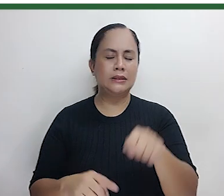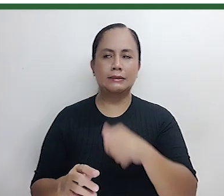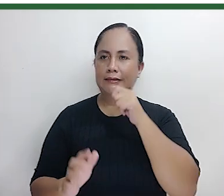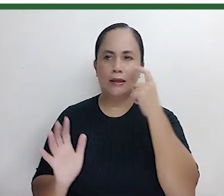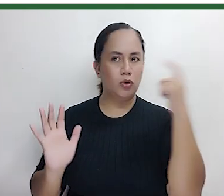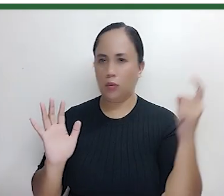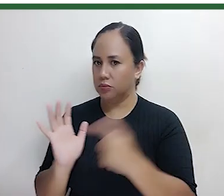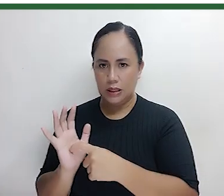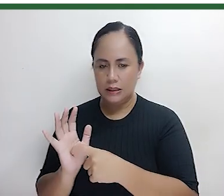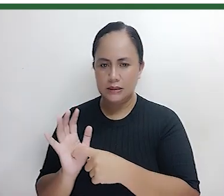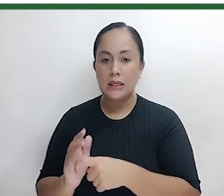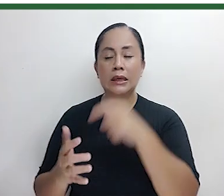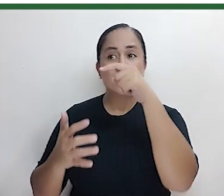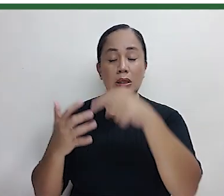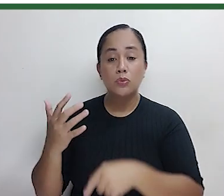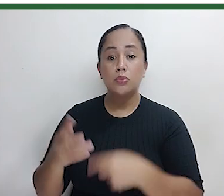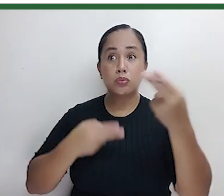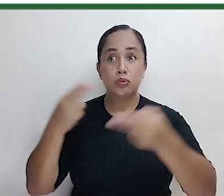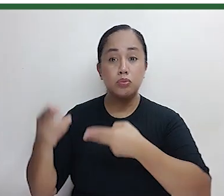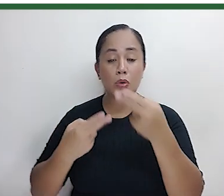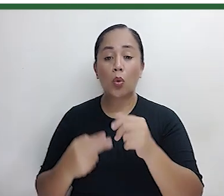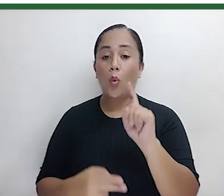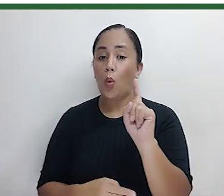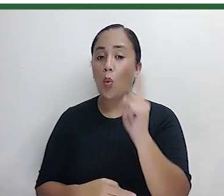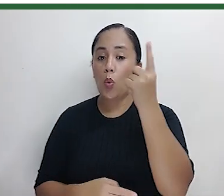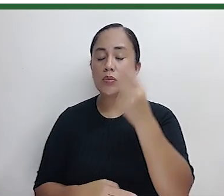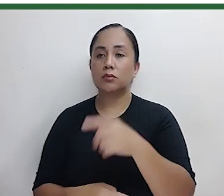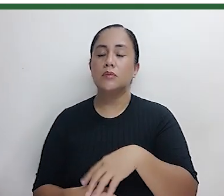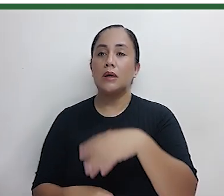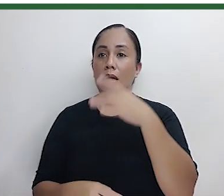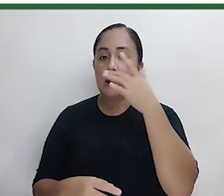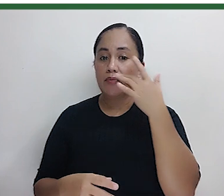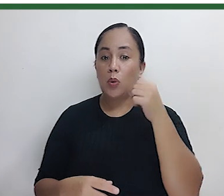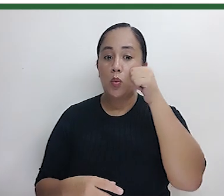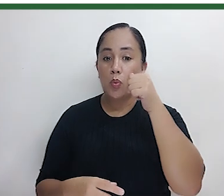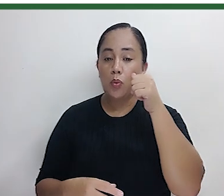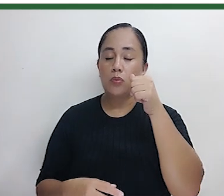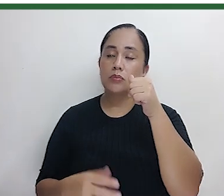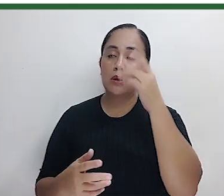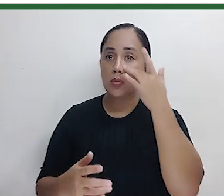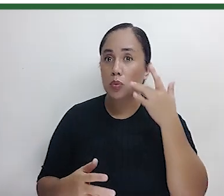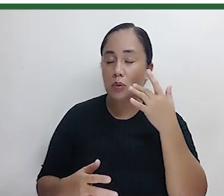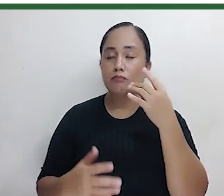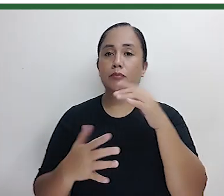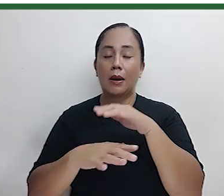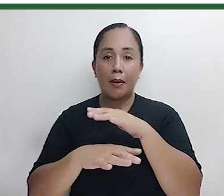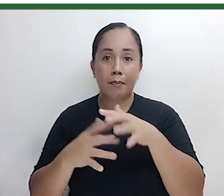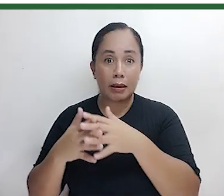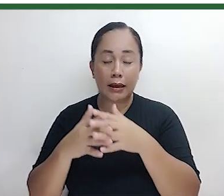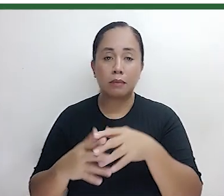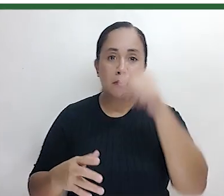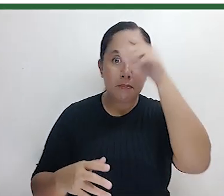judge failed to recognize that those who were hired were only African American men and white